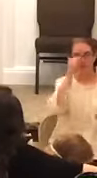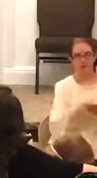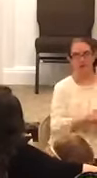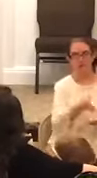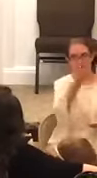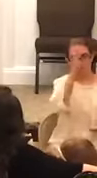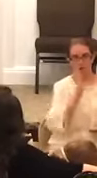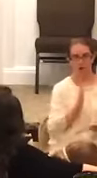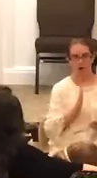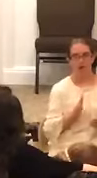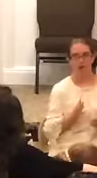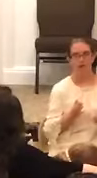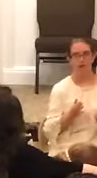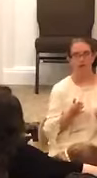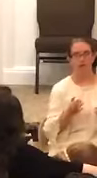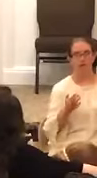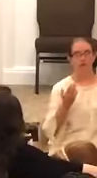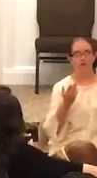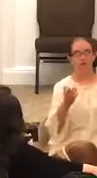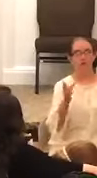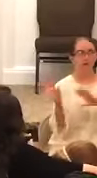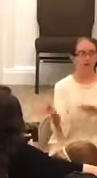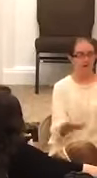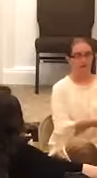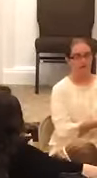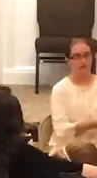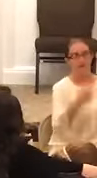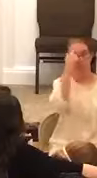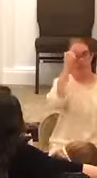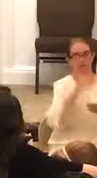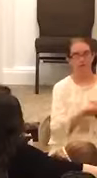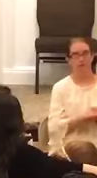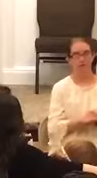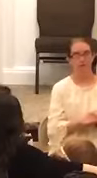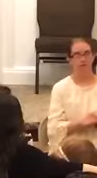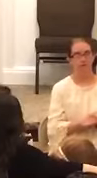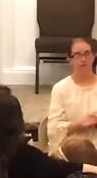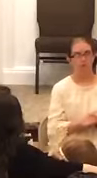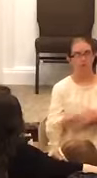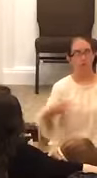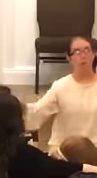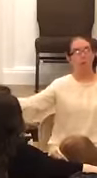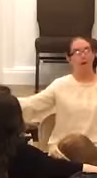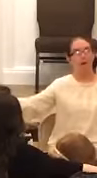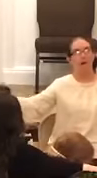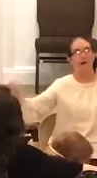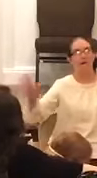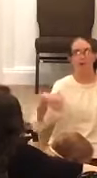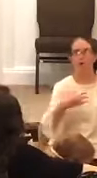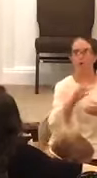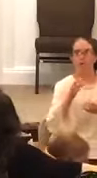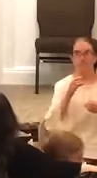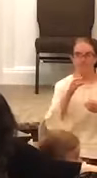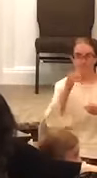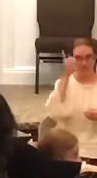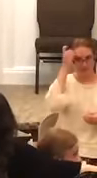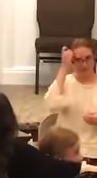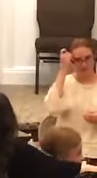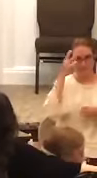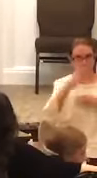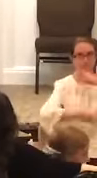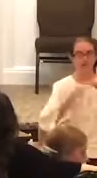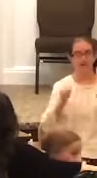that God has got, when you depart from that doctrine, you're wide open to every other spirit in the world.